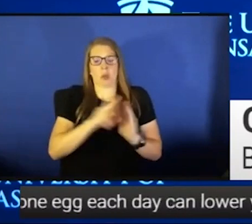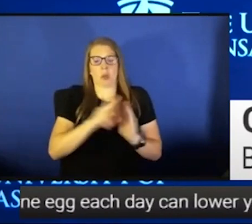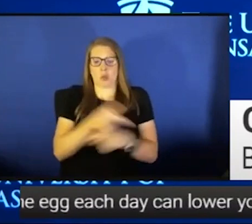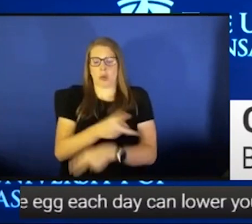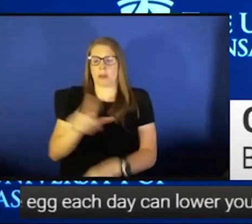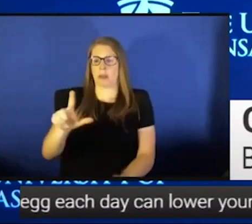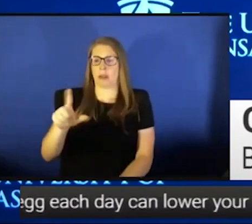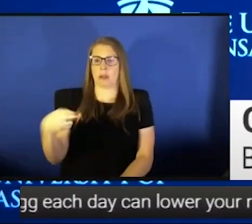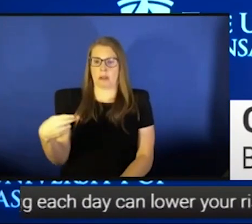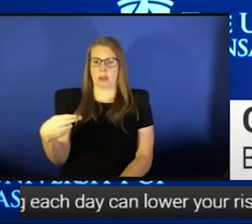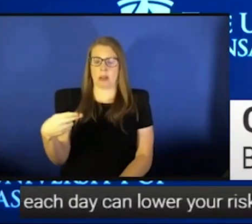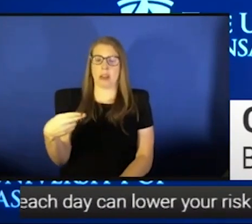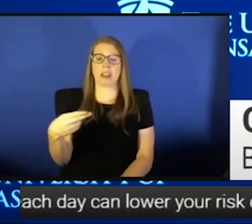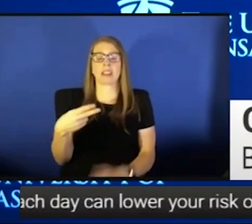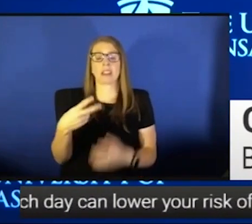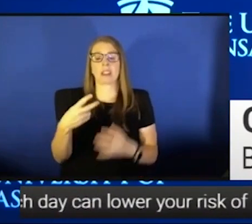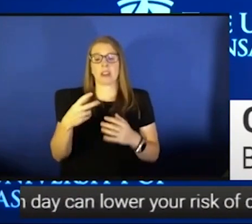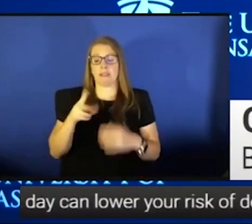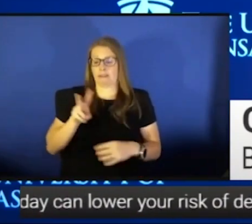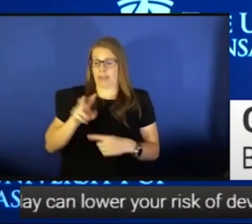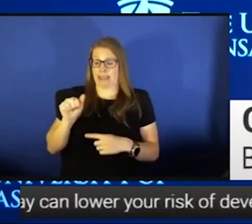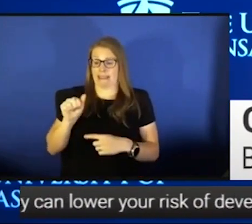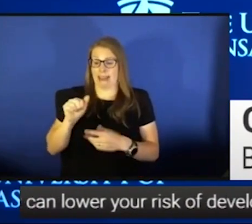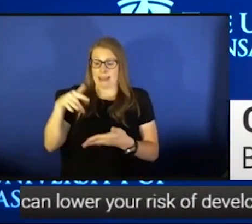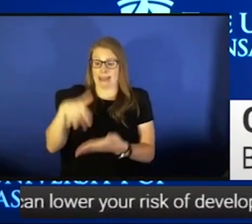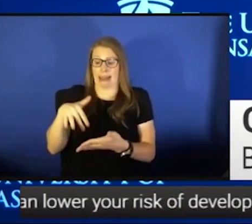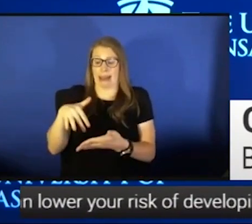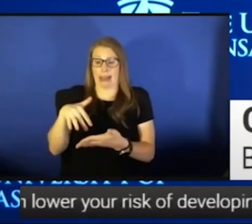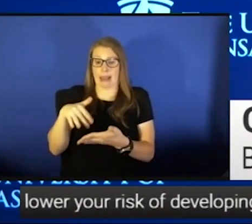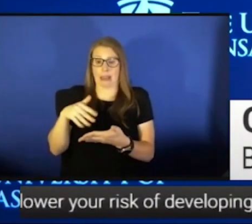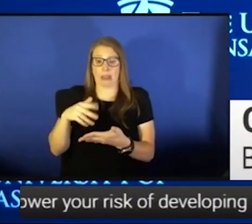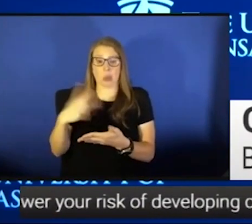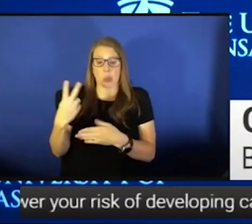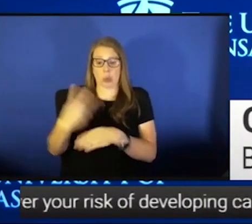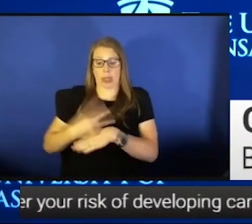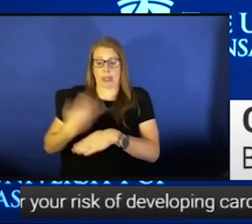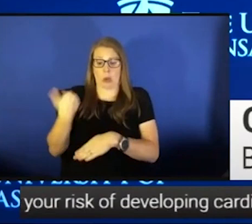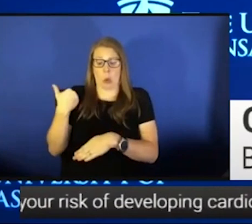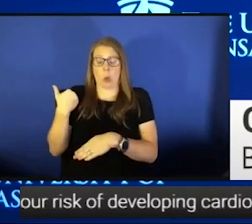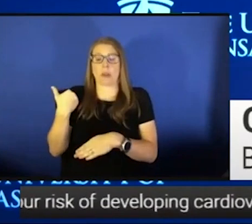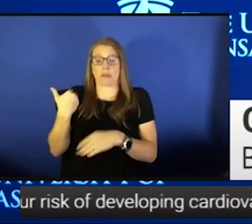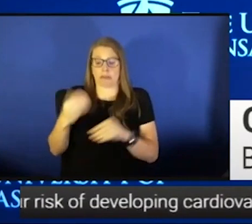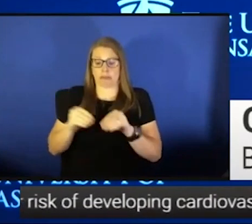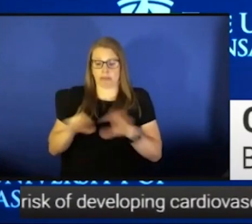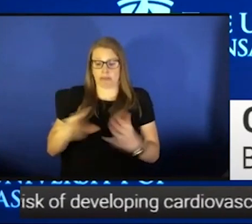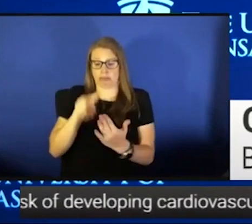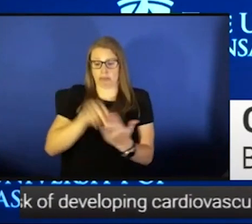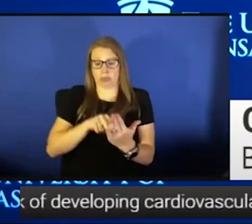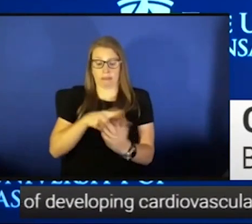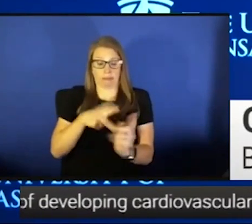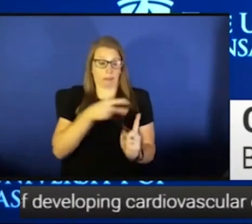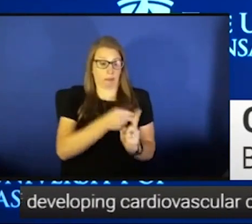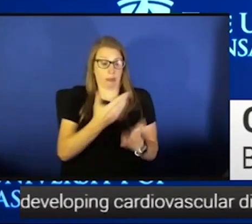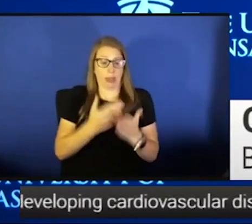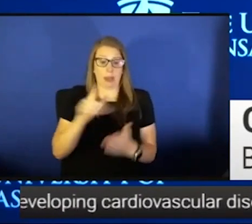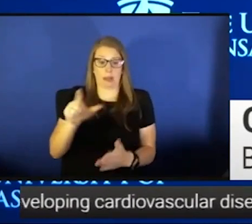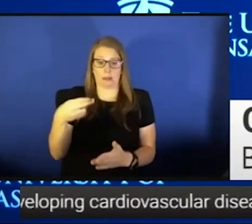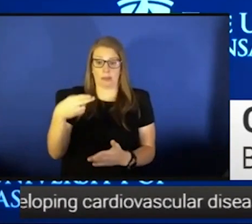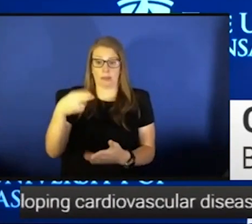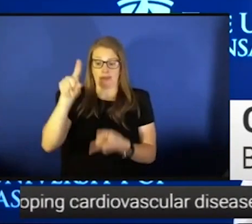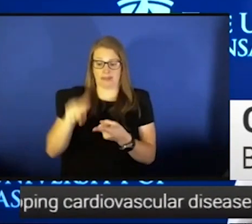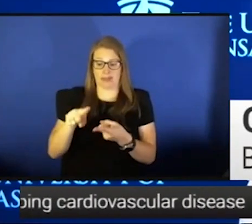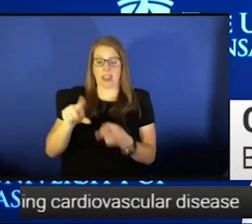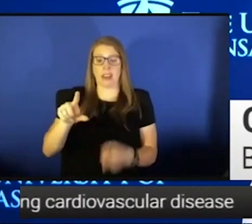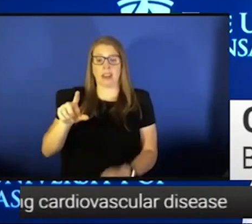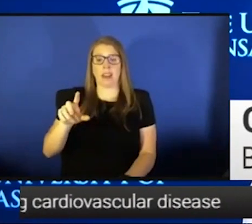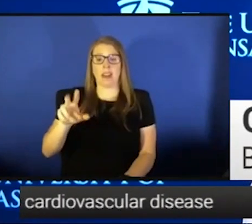evidence in the VA study that came out 2 days ago, that vaccination may lower long COVID by 10 or 15%, but